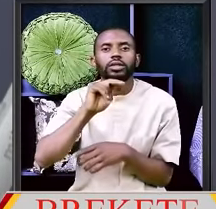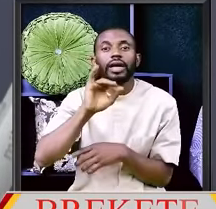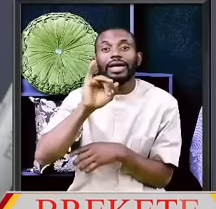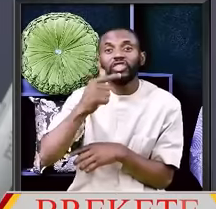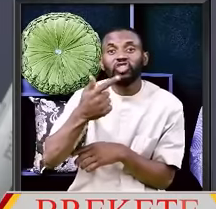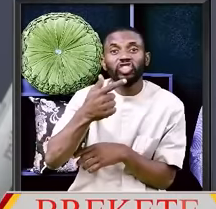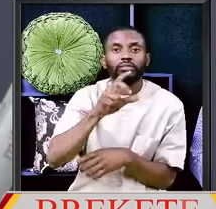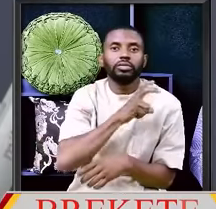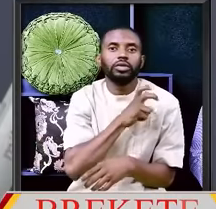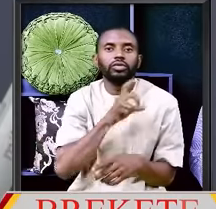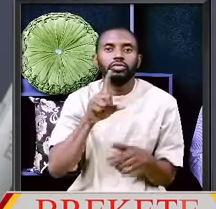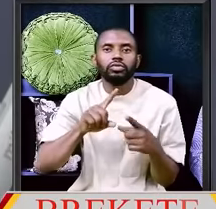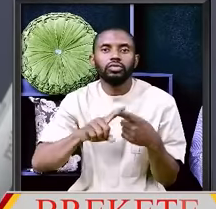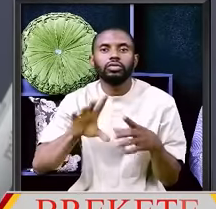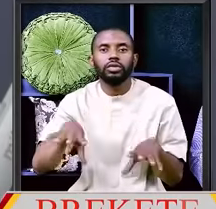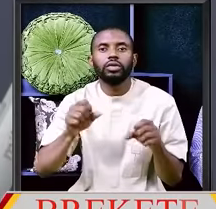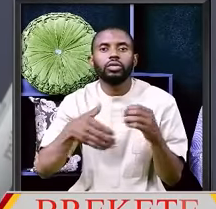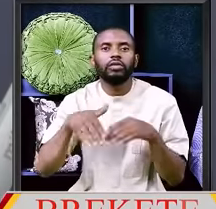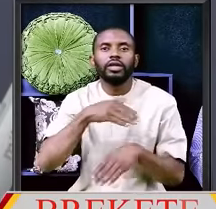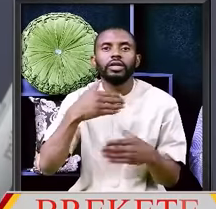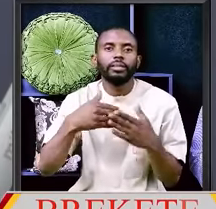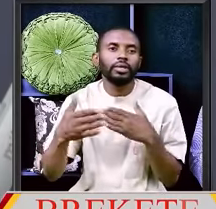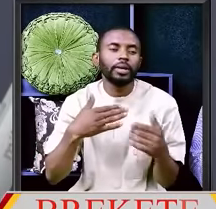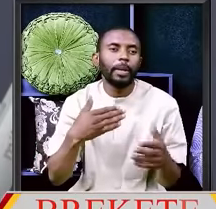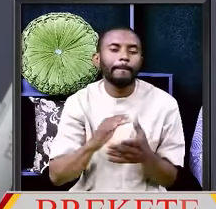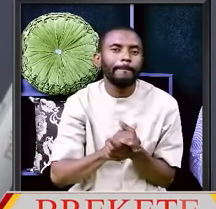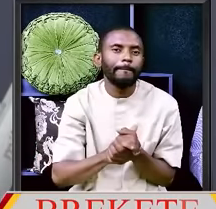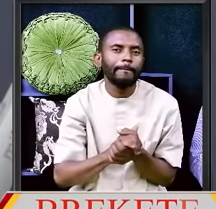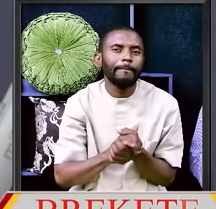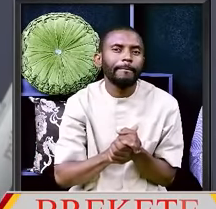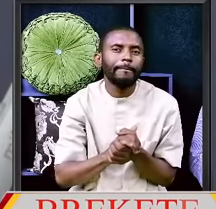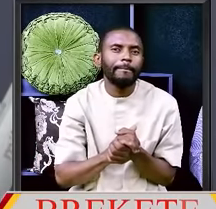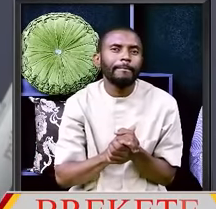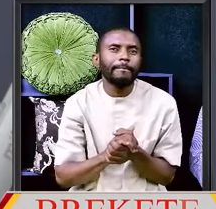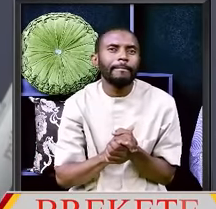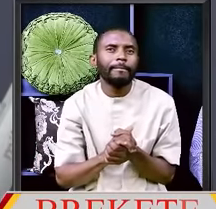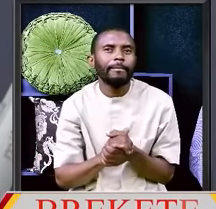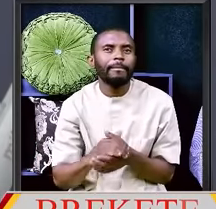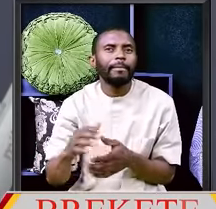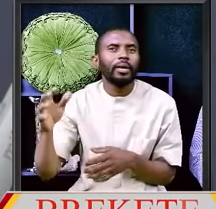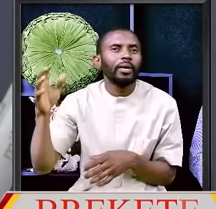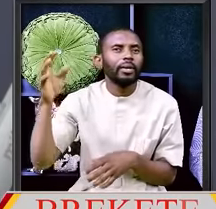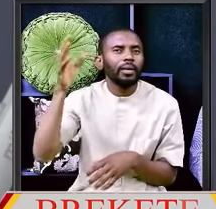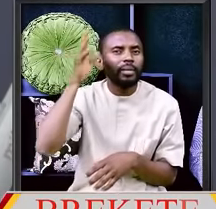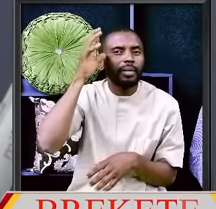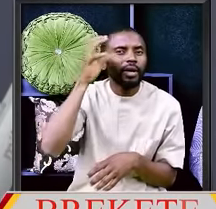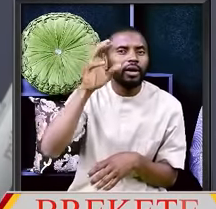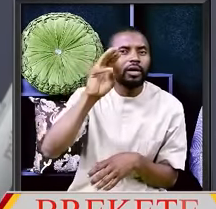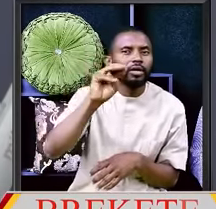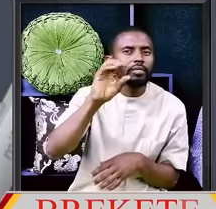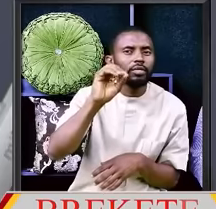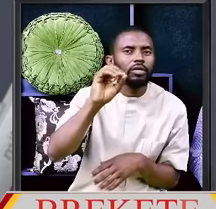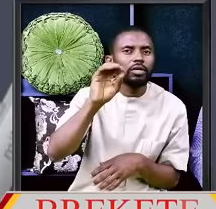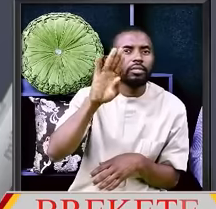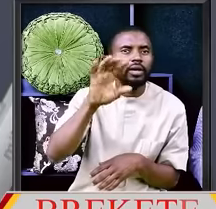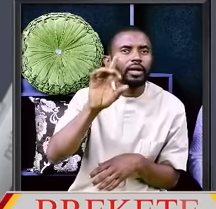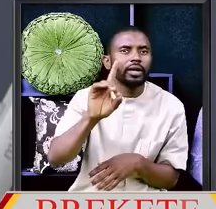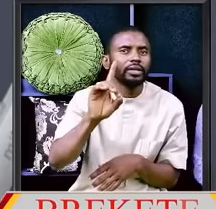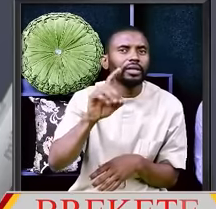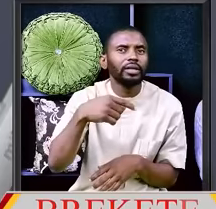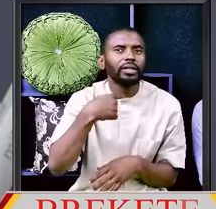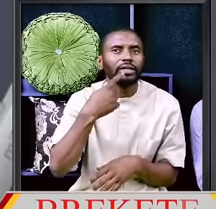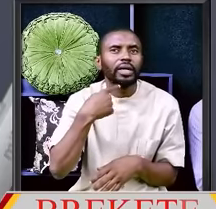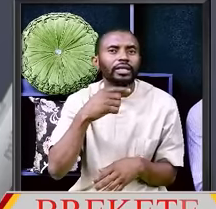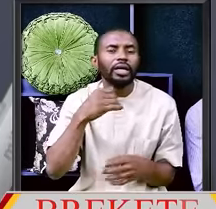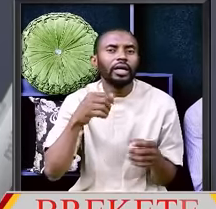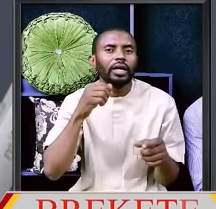And the blood that Baba Mohbad saw in the house too, the same thing, Mohbad's mom, as a younger sister,